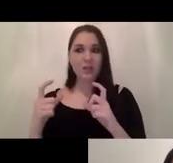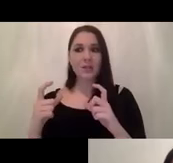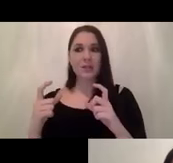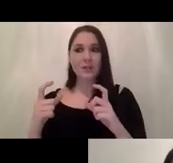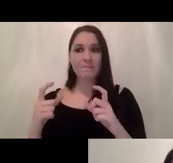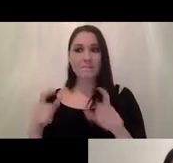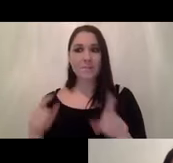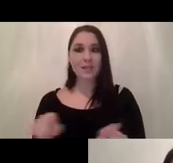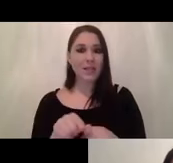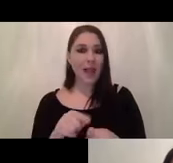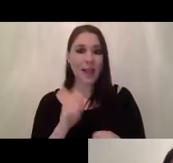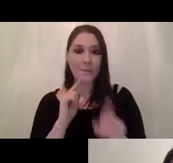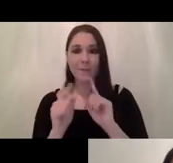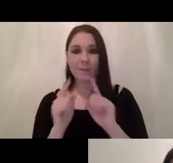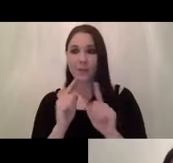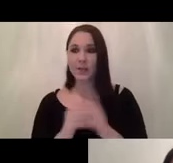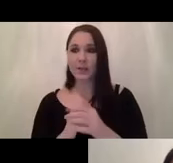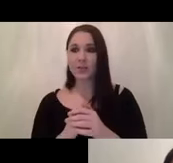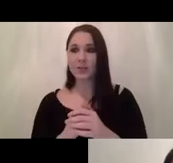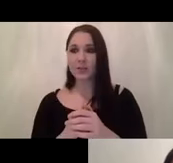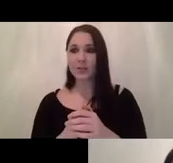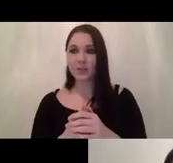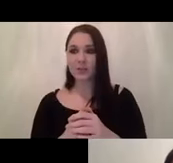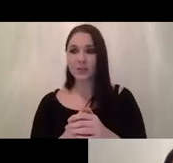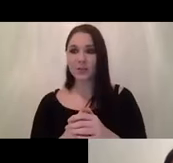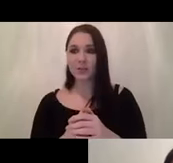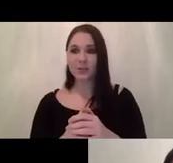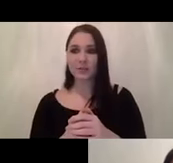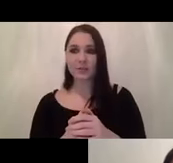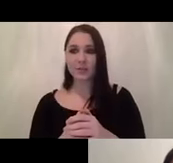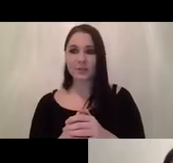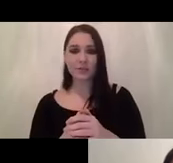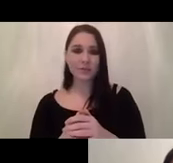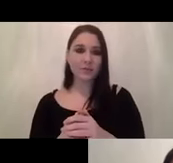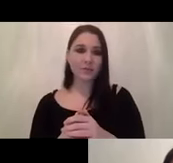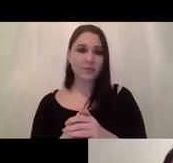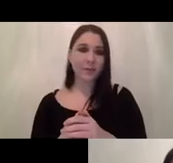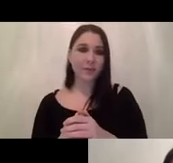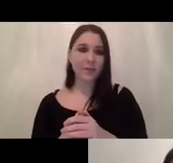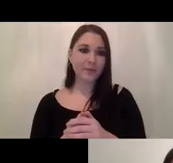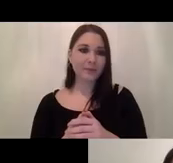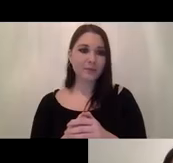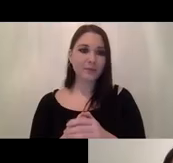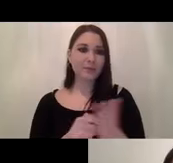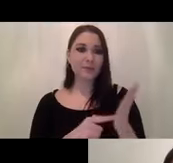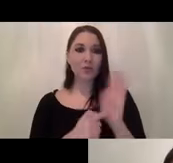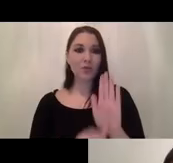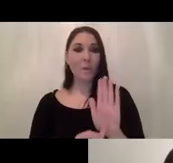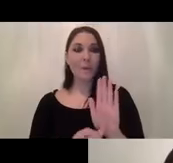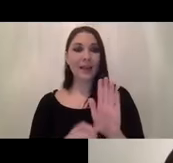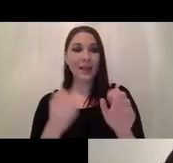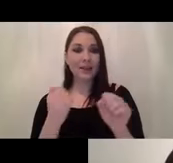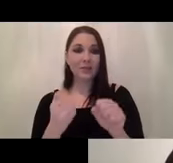mentioned, like Basler, they develop their time of flight cameras. Usually the resolution is